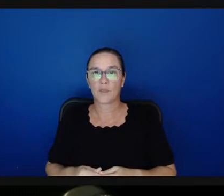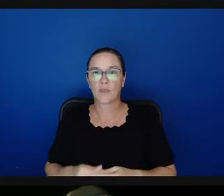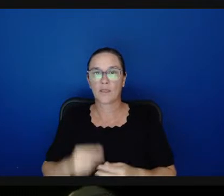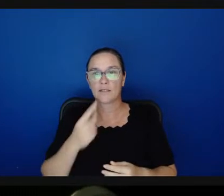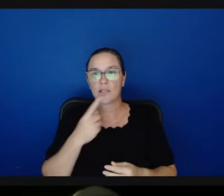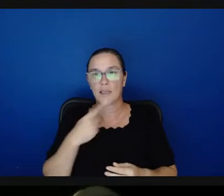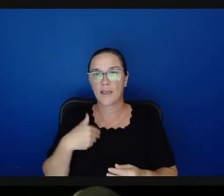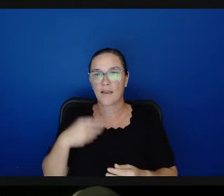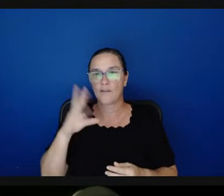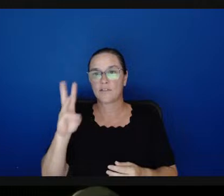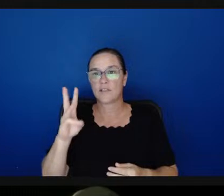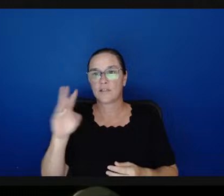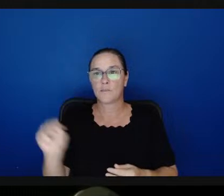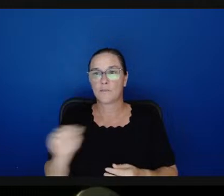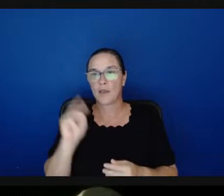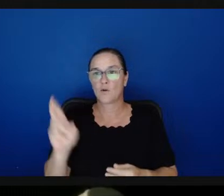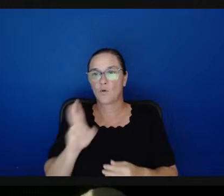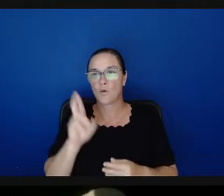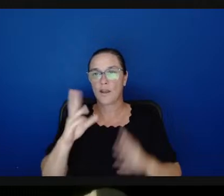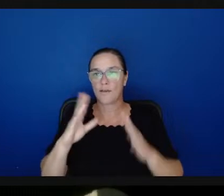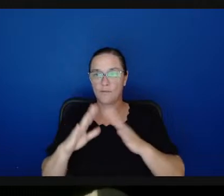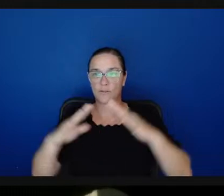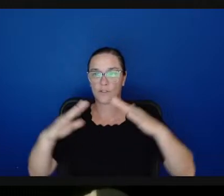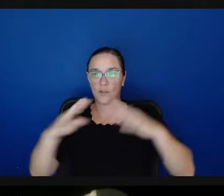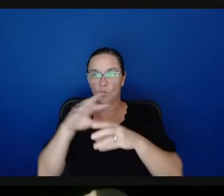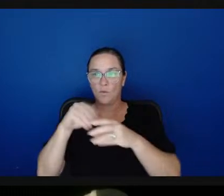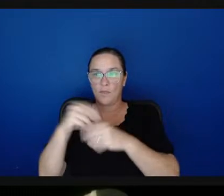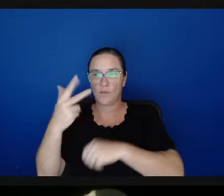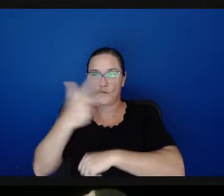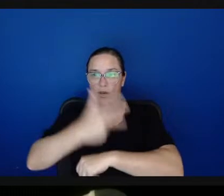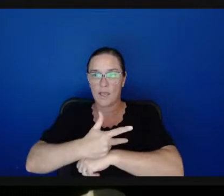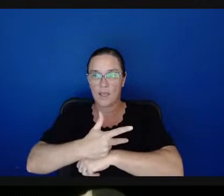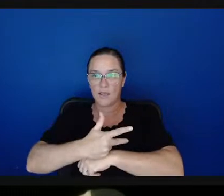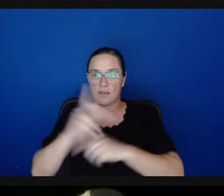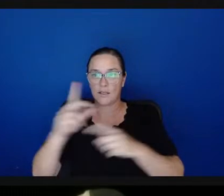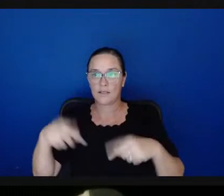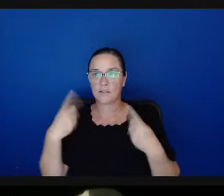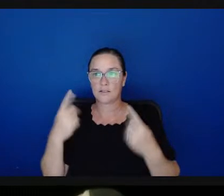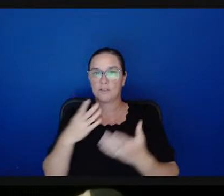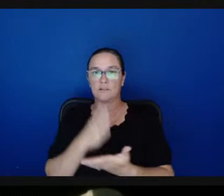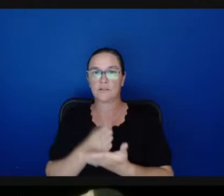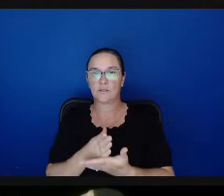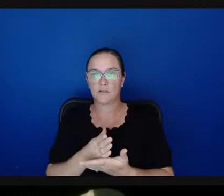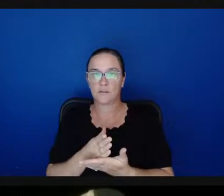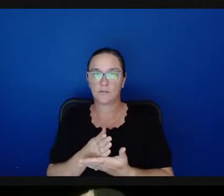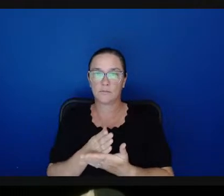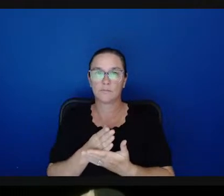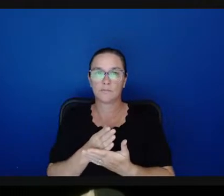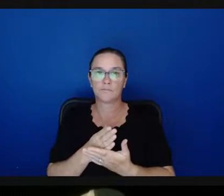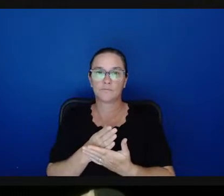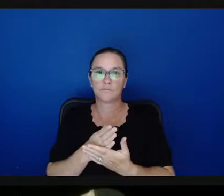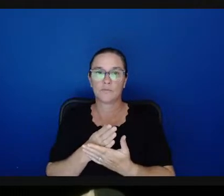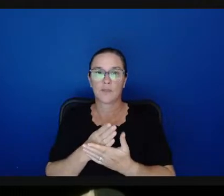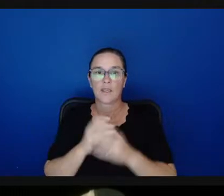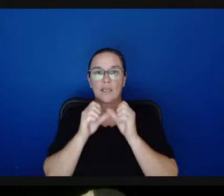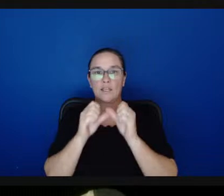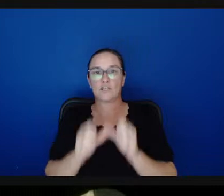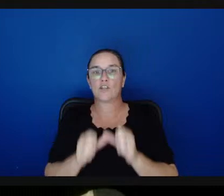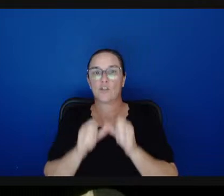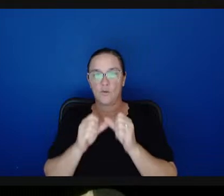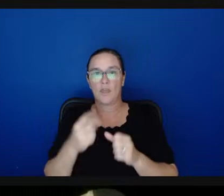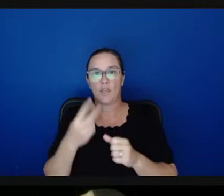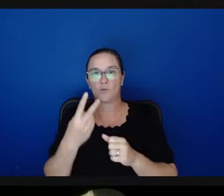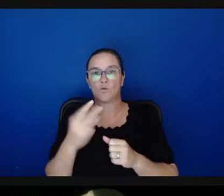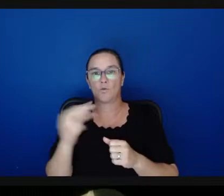6 microradians of tilt in the 3 days since it ended, continuing to inflate at a rate of 2 per day. And so they still keep to